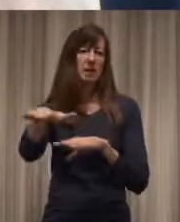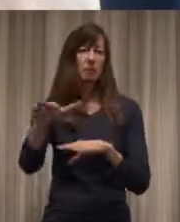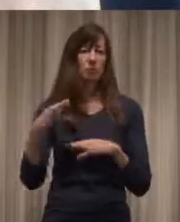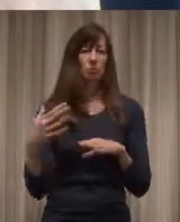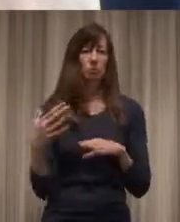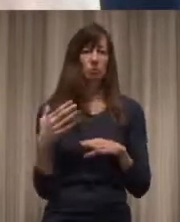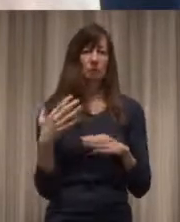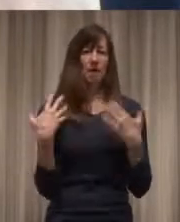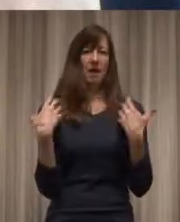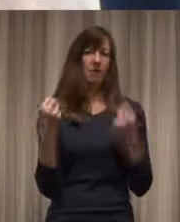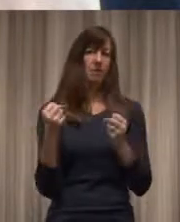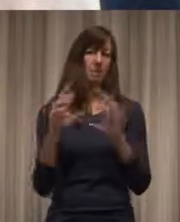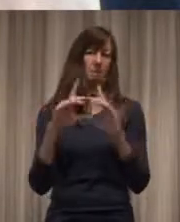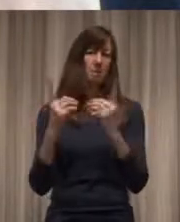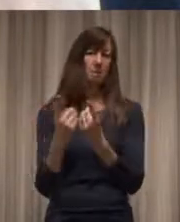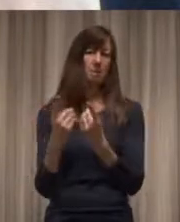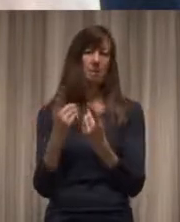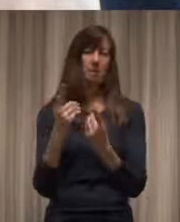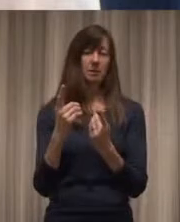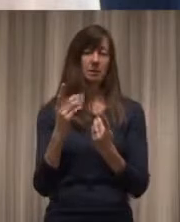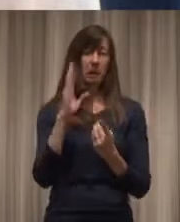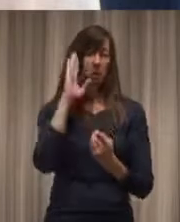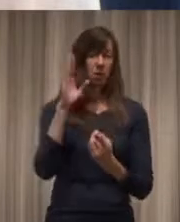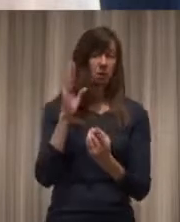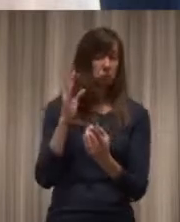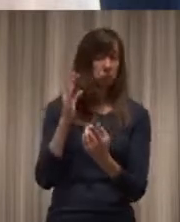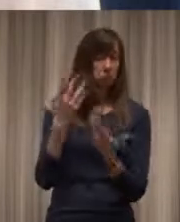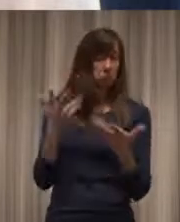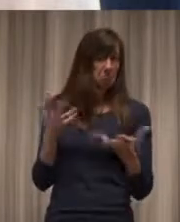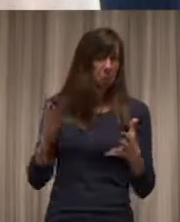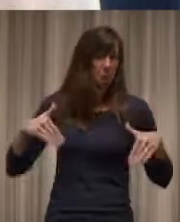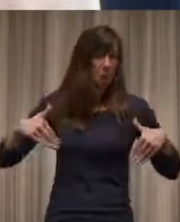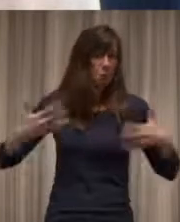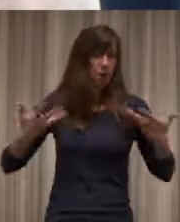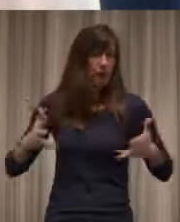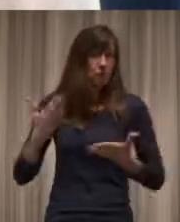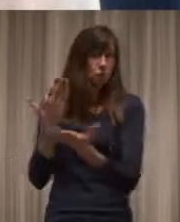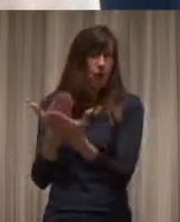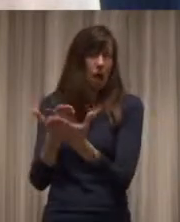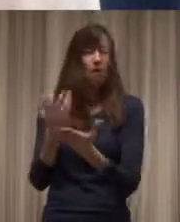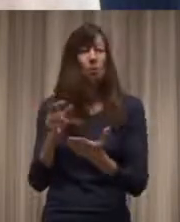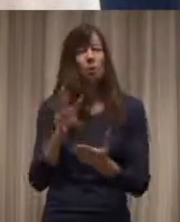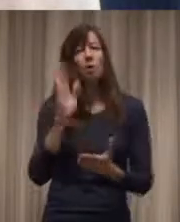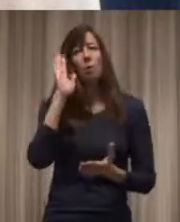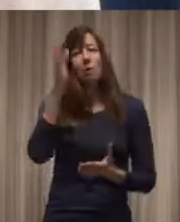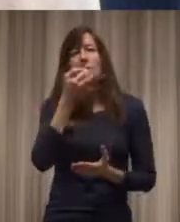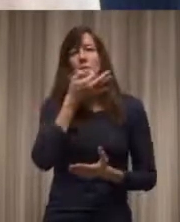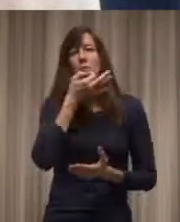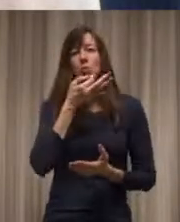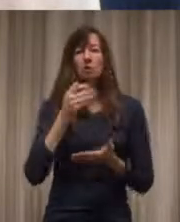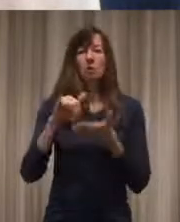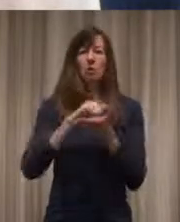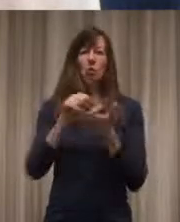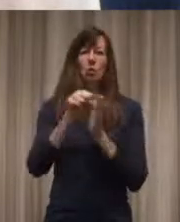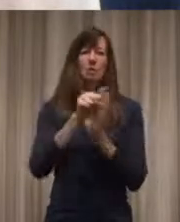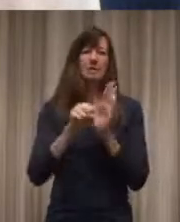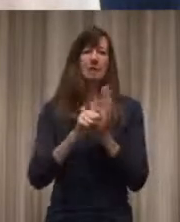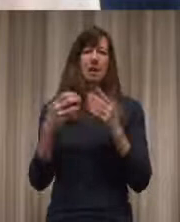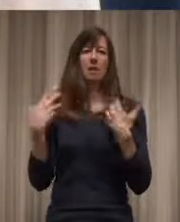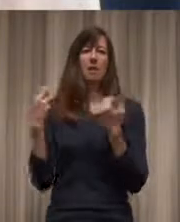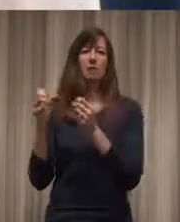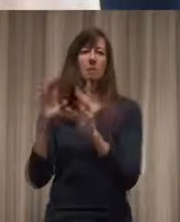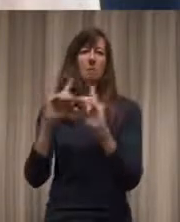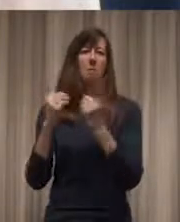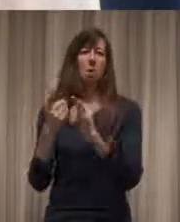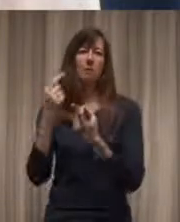as we started this briefing, or will later today, as we've been told by the state health department. As those numbers ramp up, as we